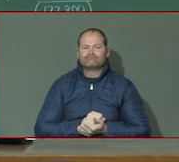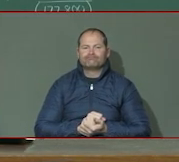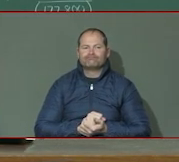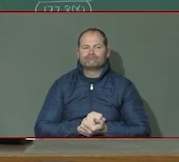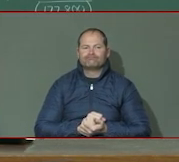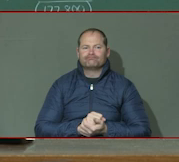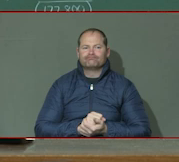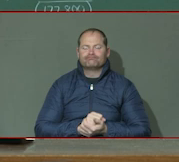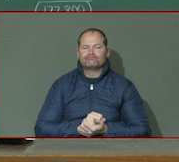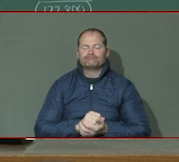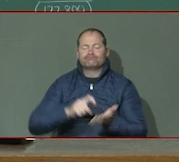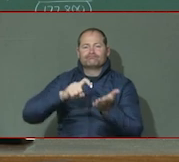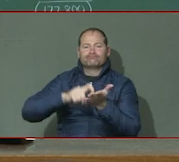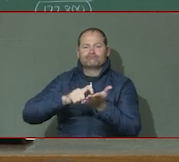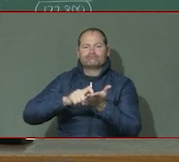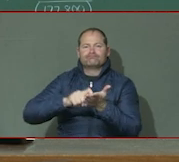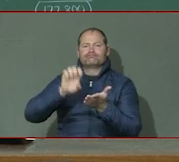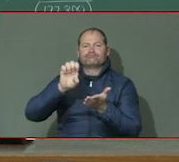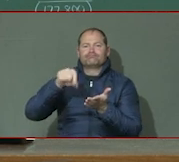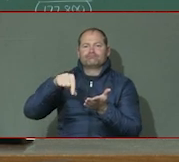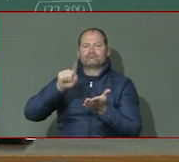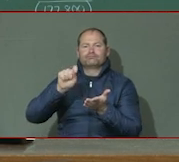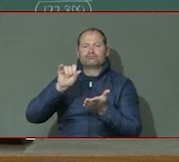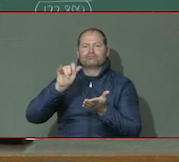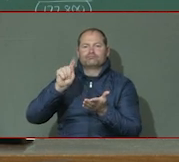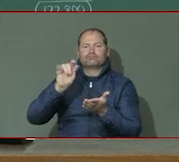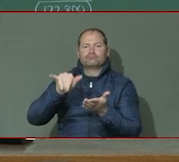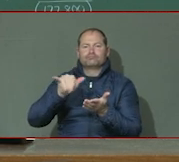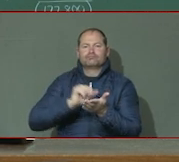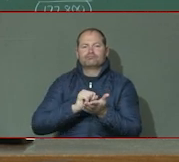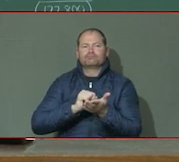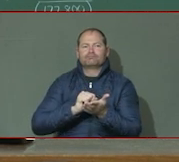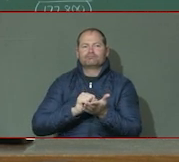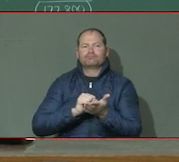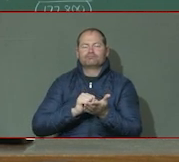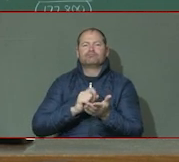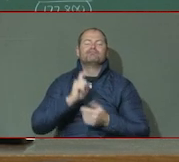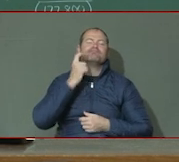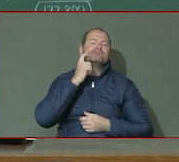debt equity of Candy Limited